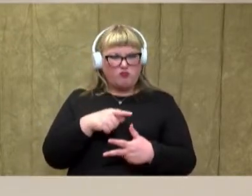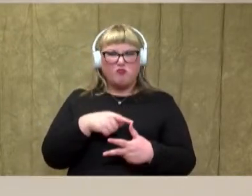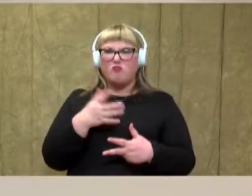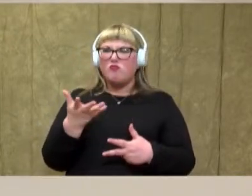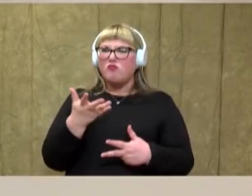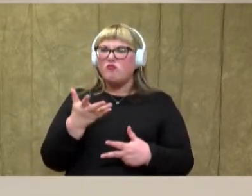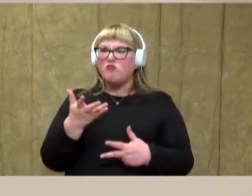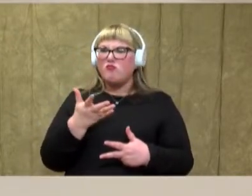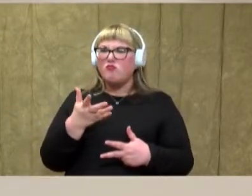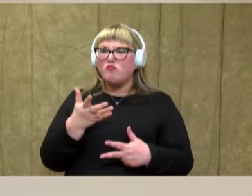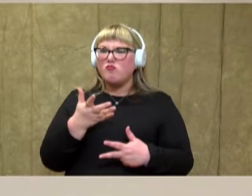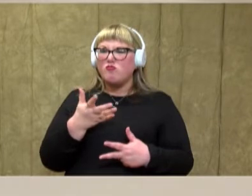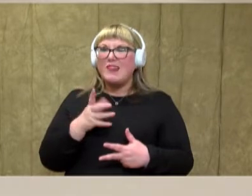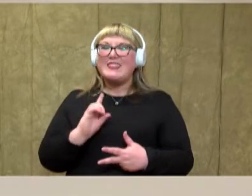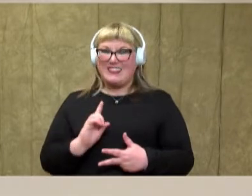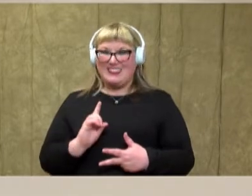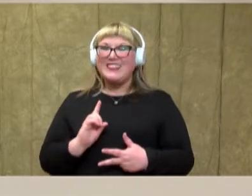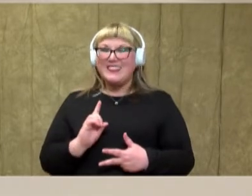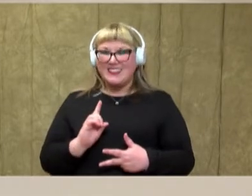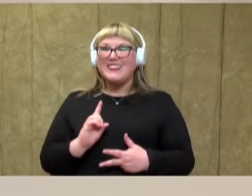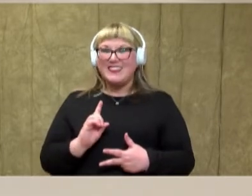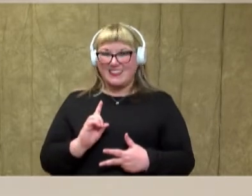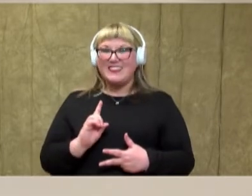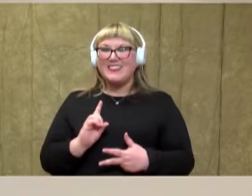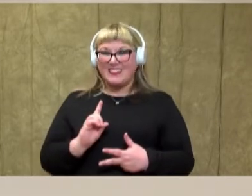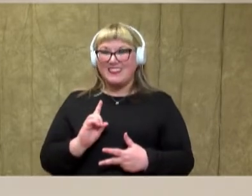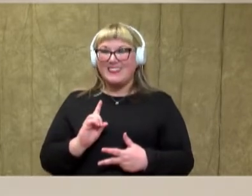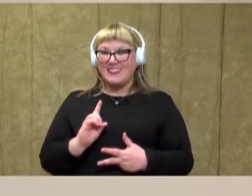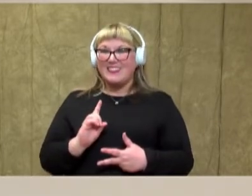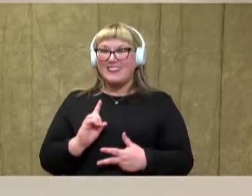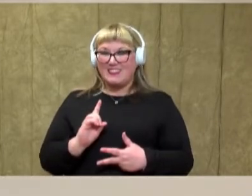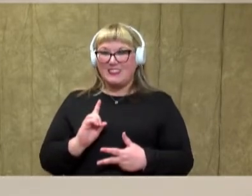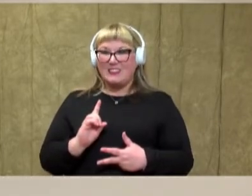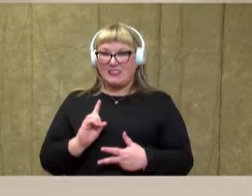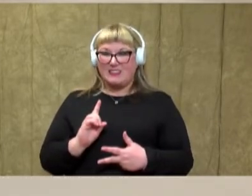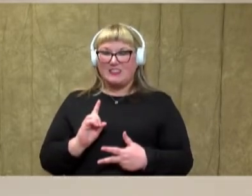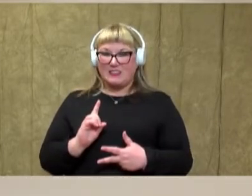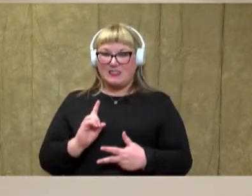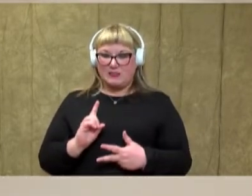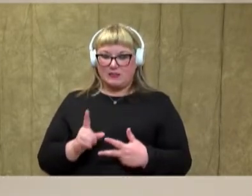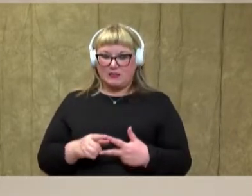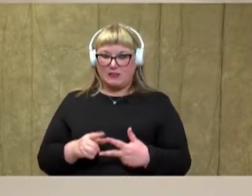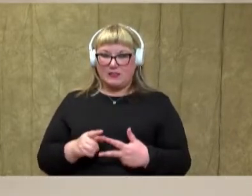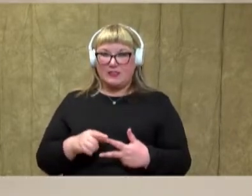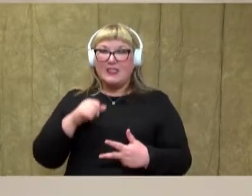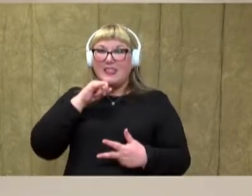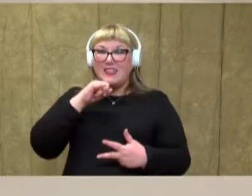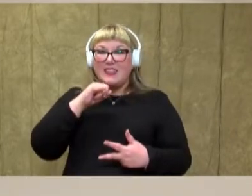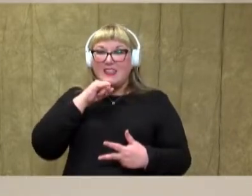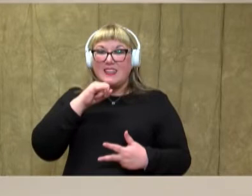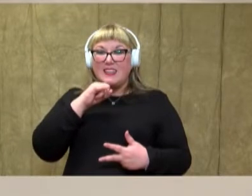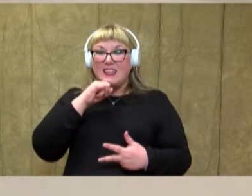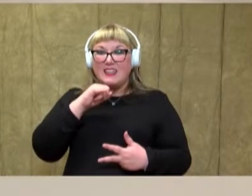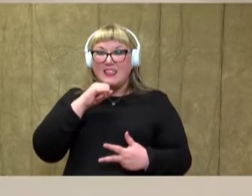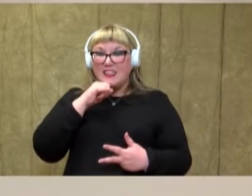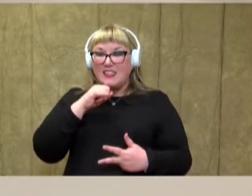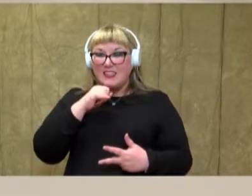sound? Yes, the letter D. Wonderful, friends. Absolutely, keep going. D, I.